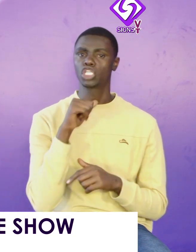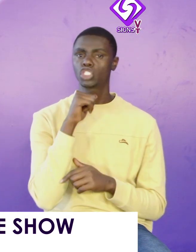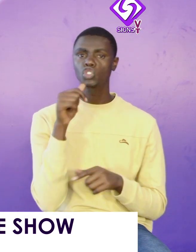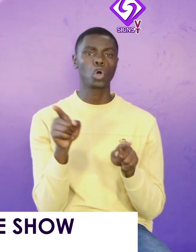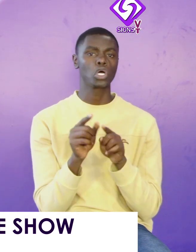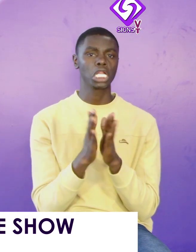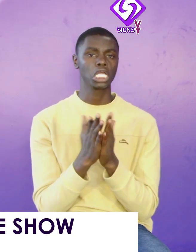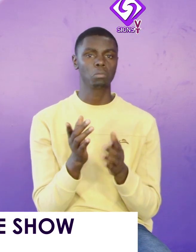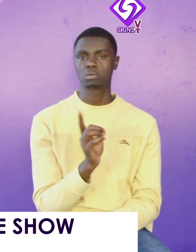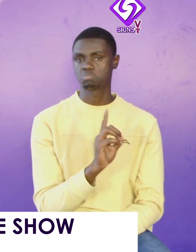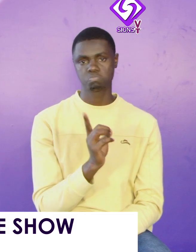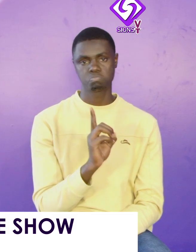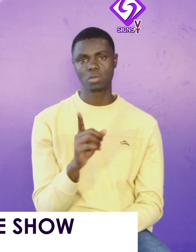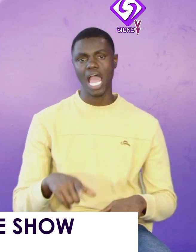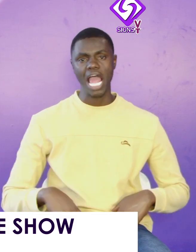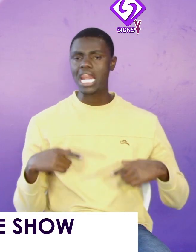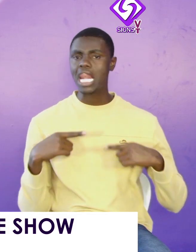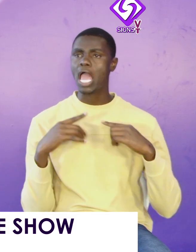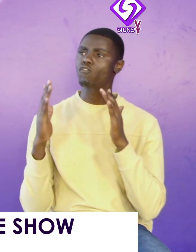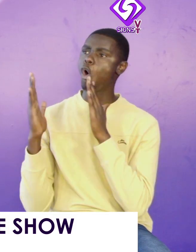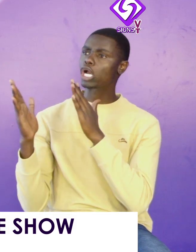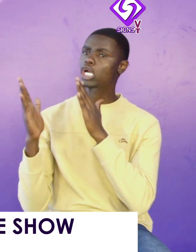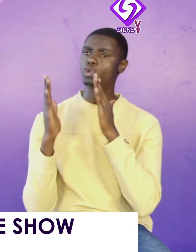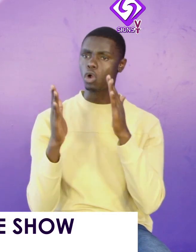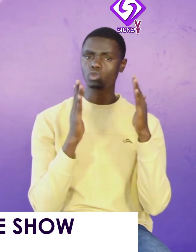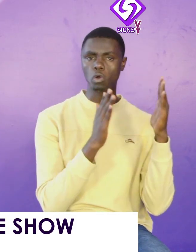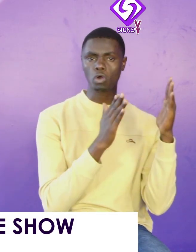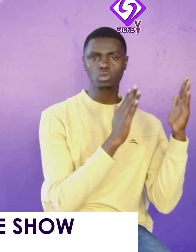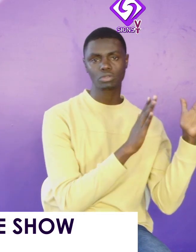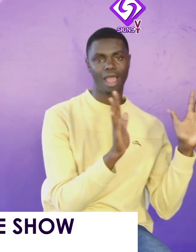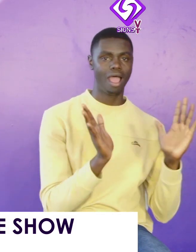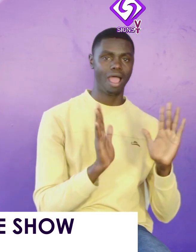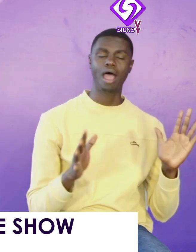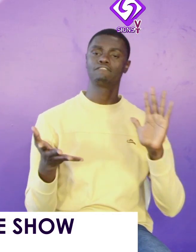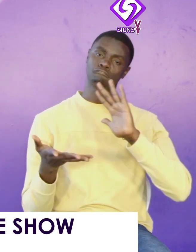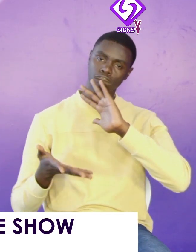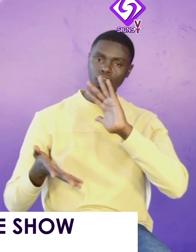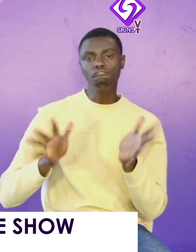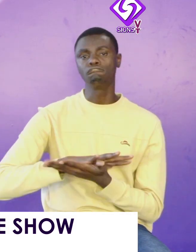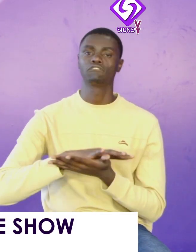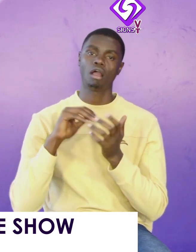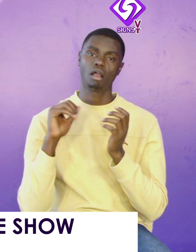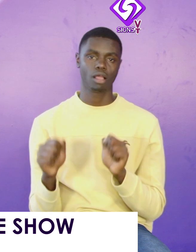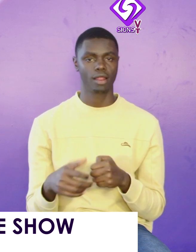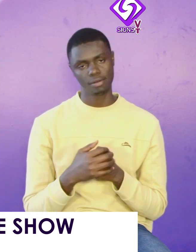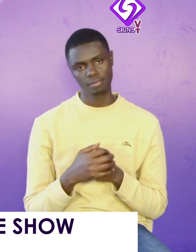book. Life is not so organized. Life can get messy. As people get out into life,